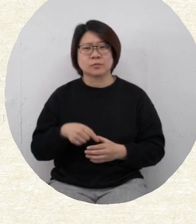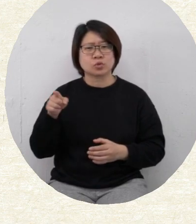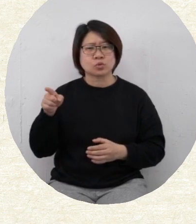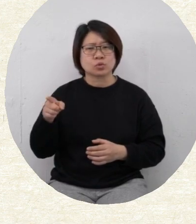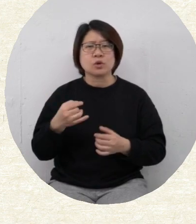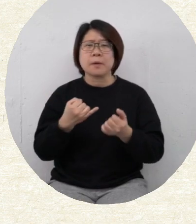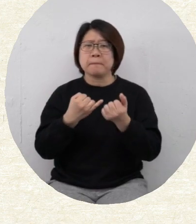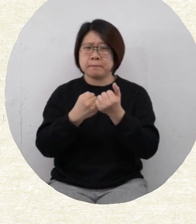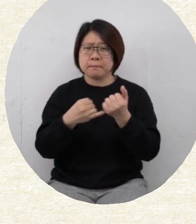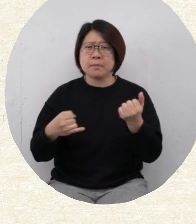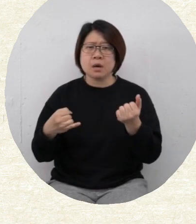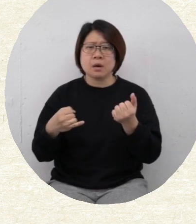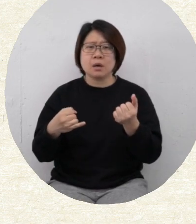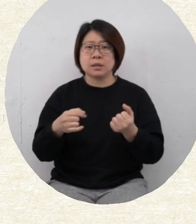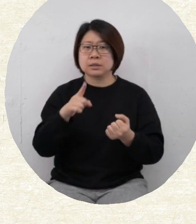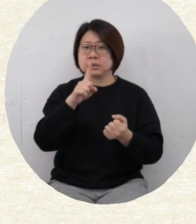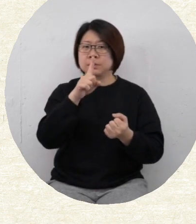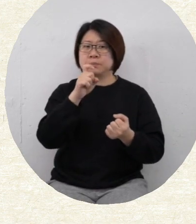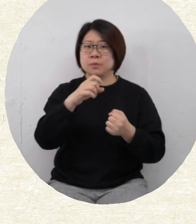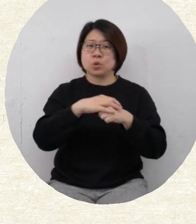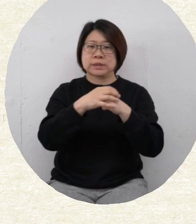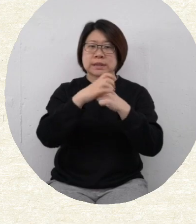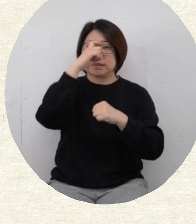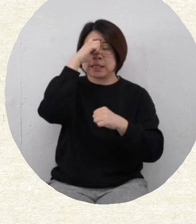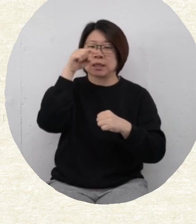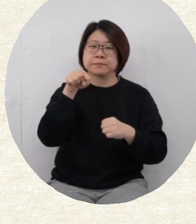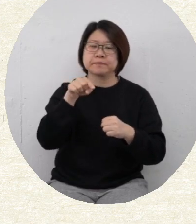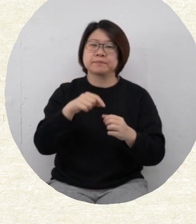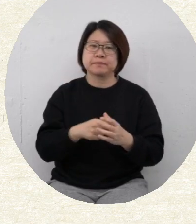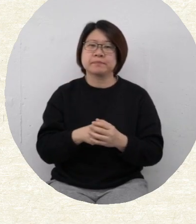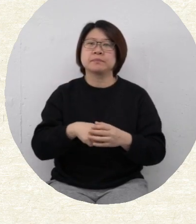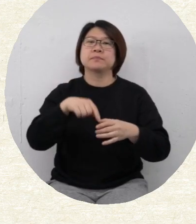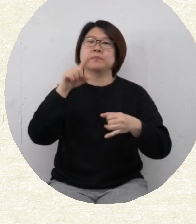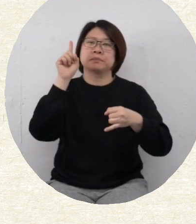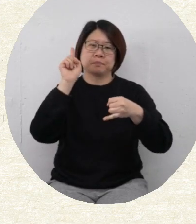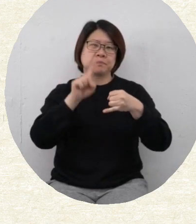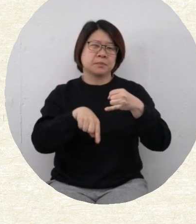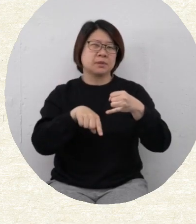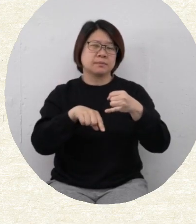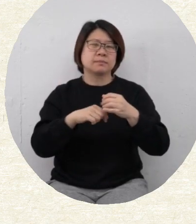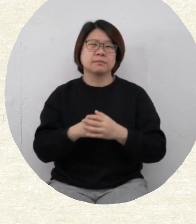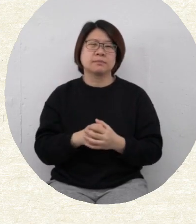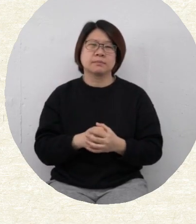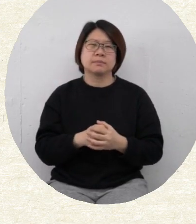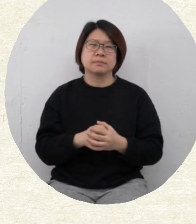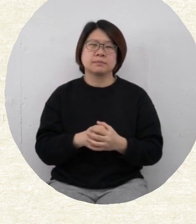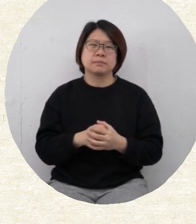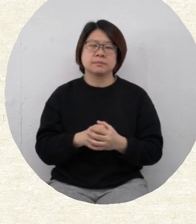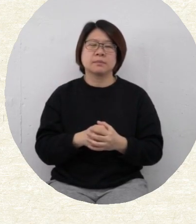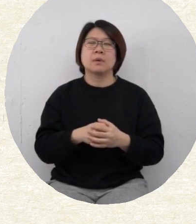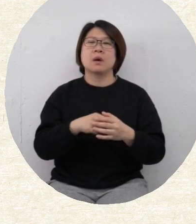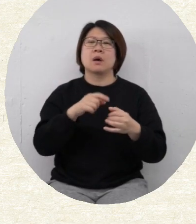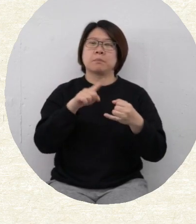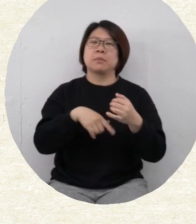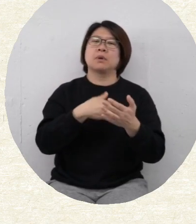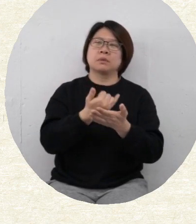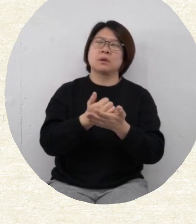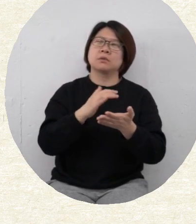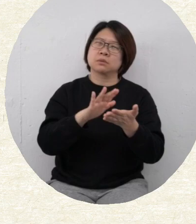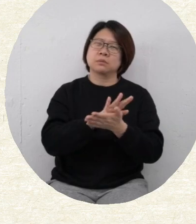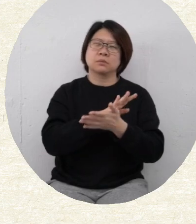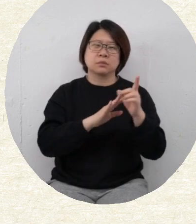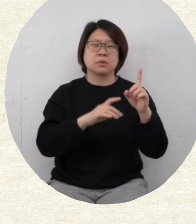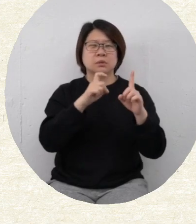wow. Can you see? Yeah. So these are... Oh, wow. Yeah, that's lovely.